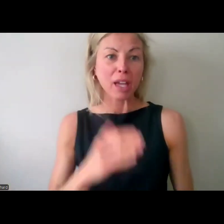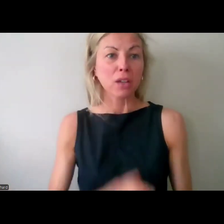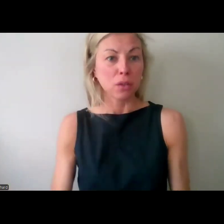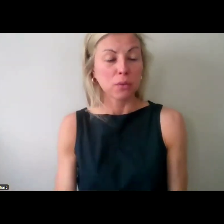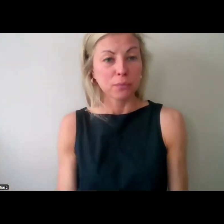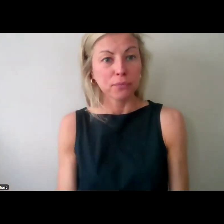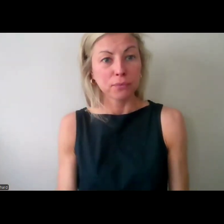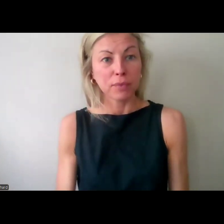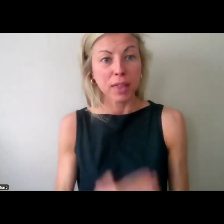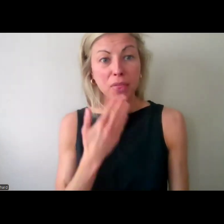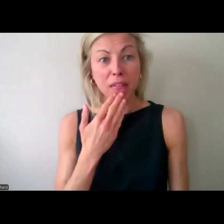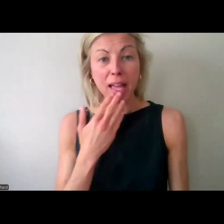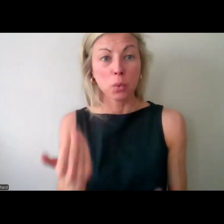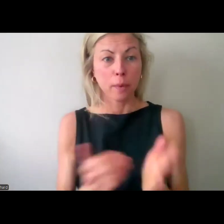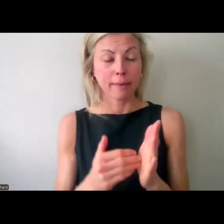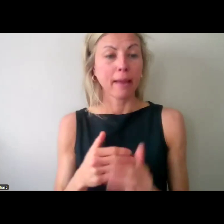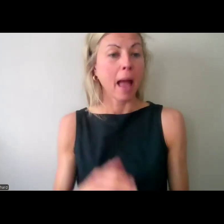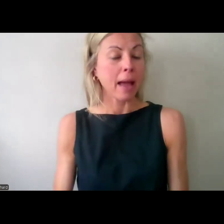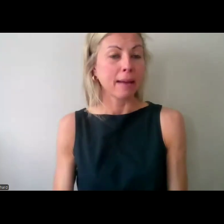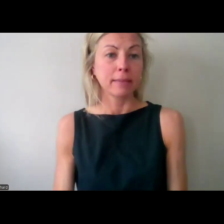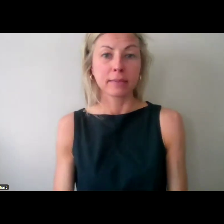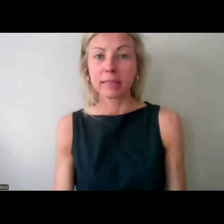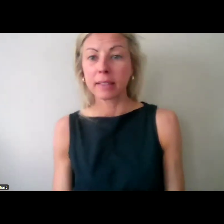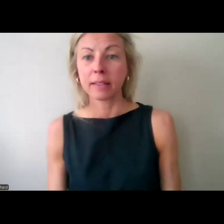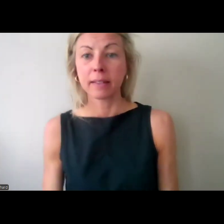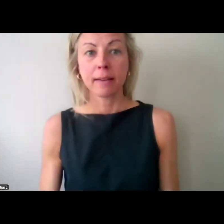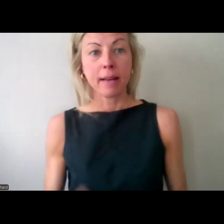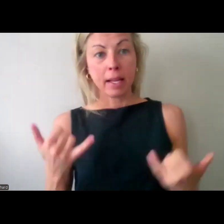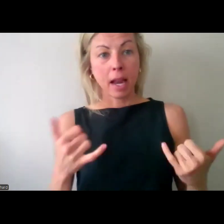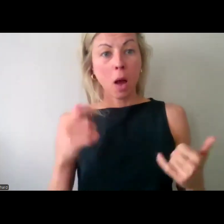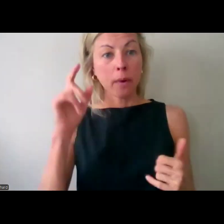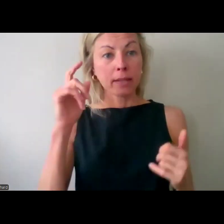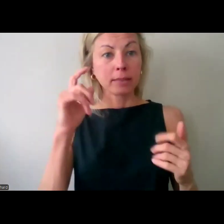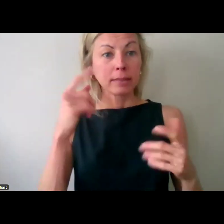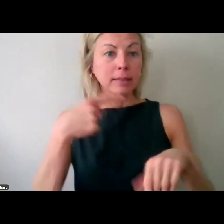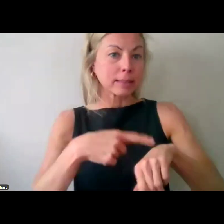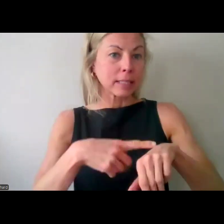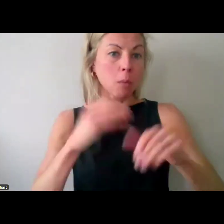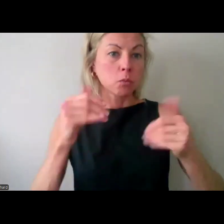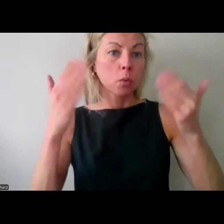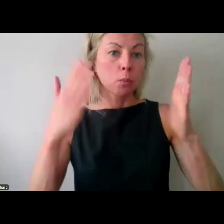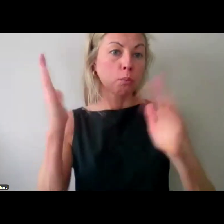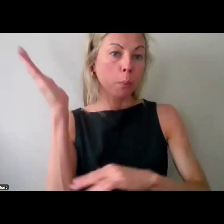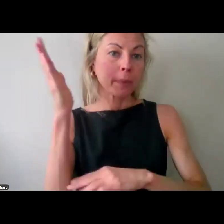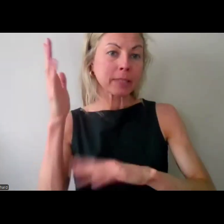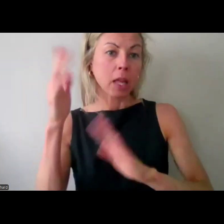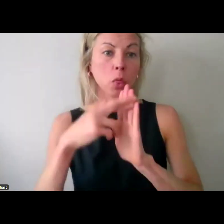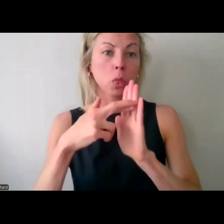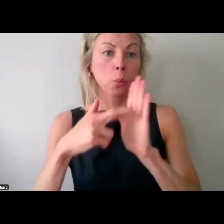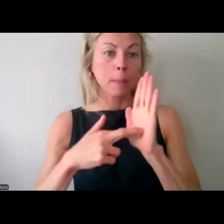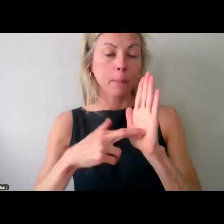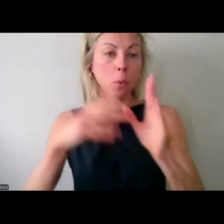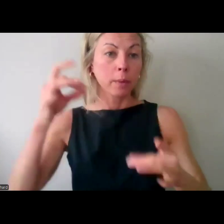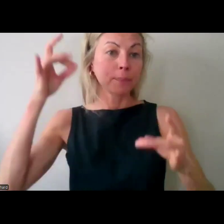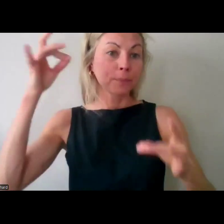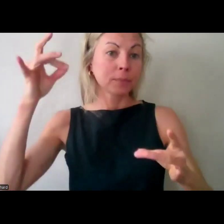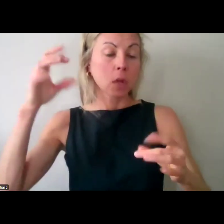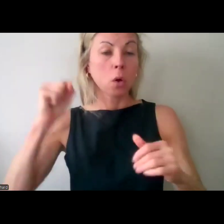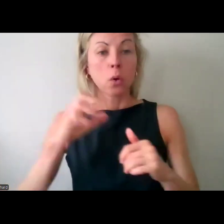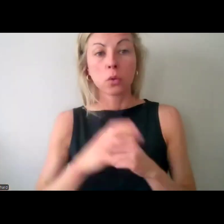So thank you again to Susan and team for giving us this time to present the report. And we'll look forward to sharing the written report